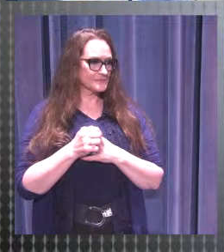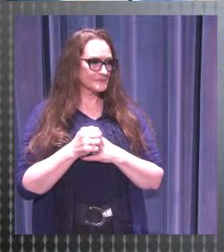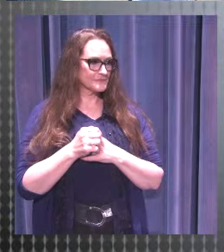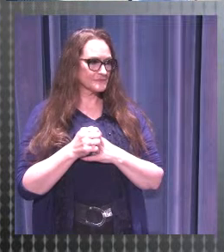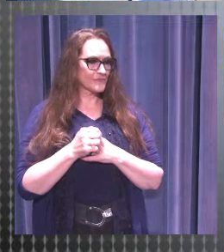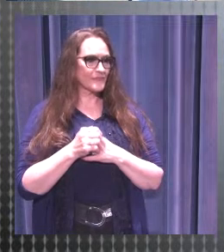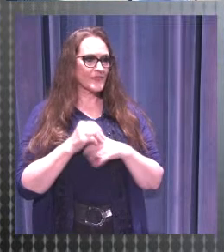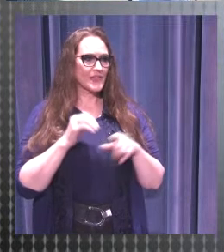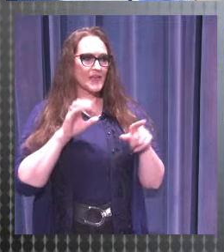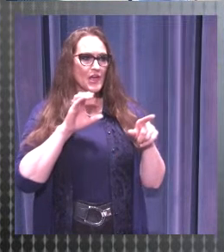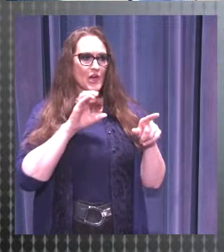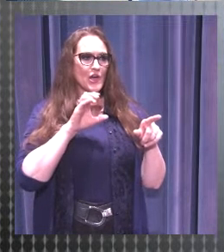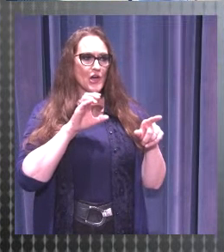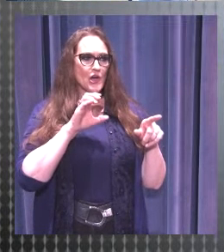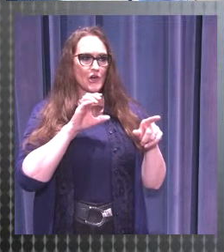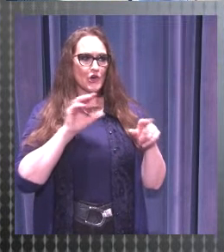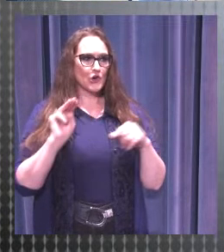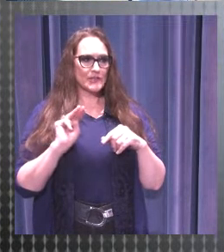The Curtis Mott